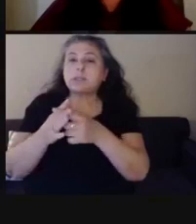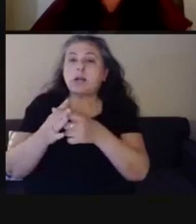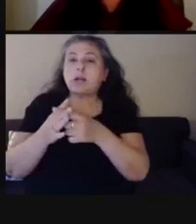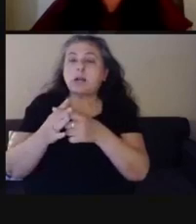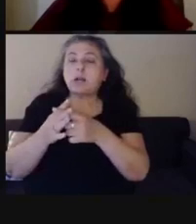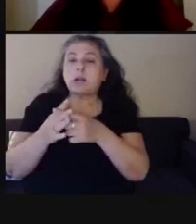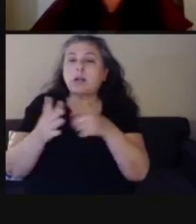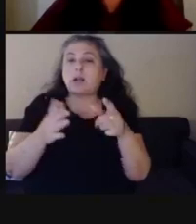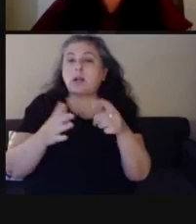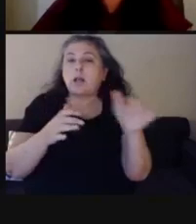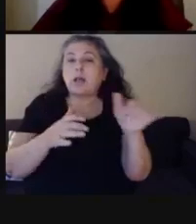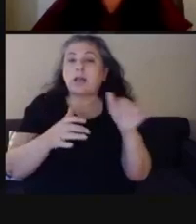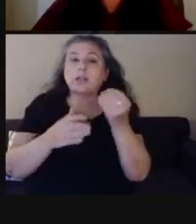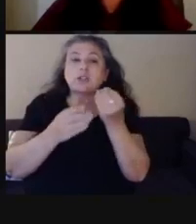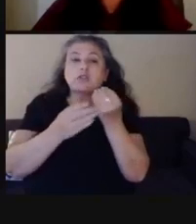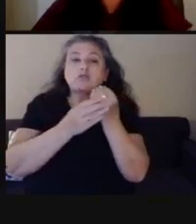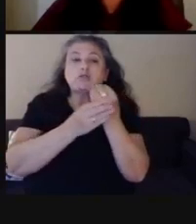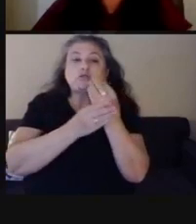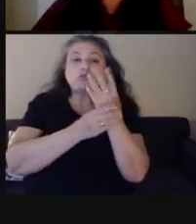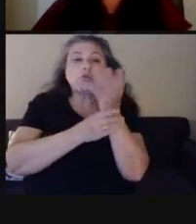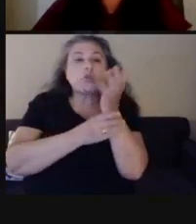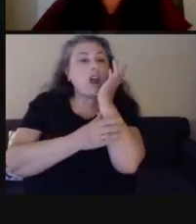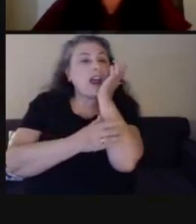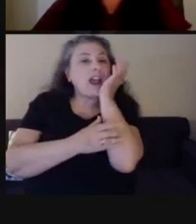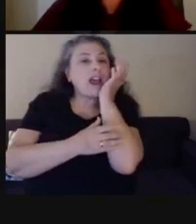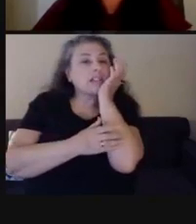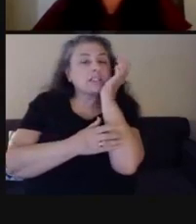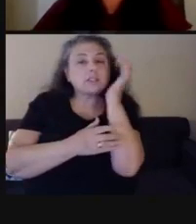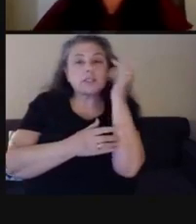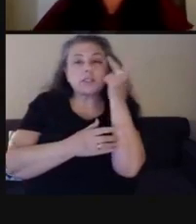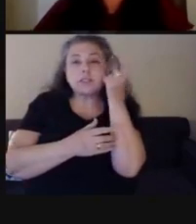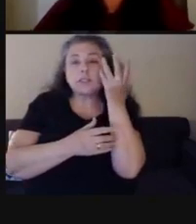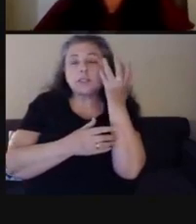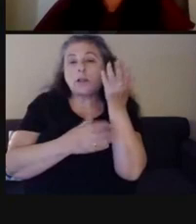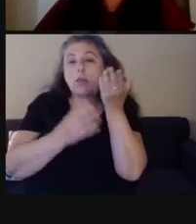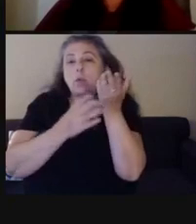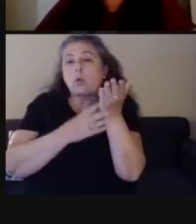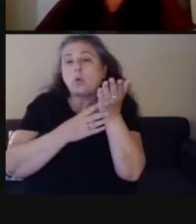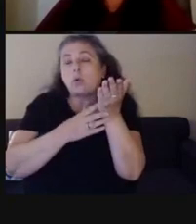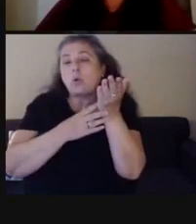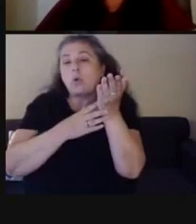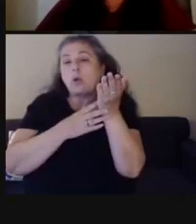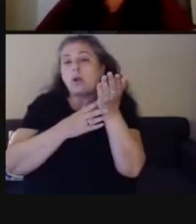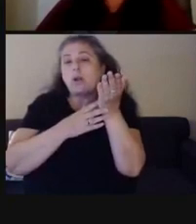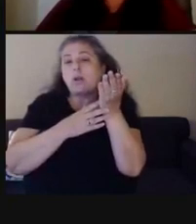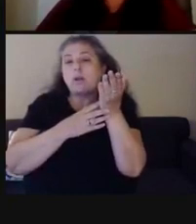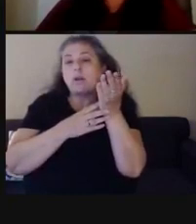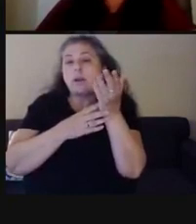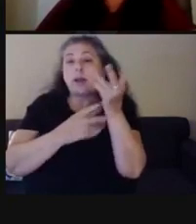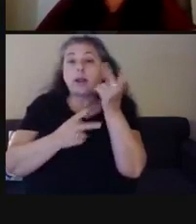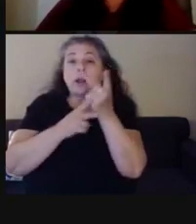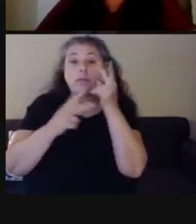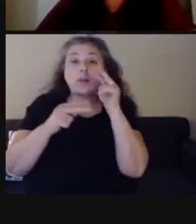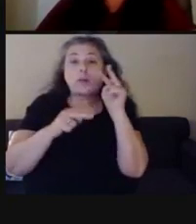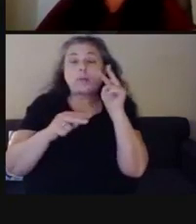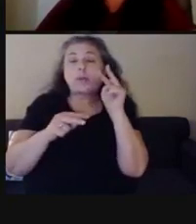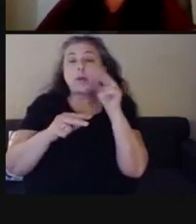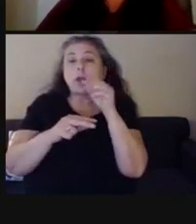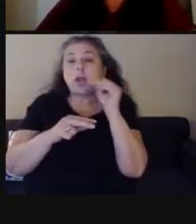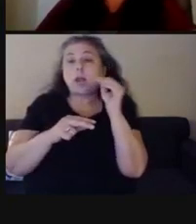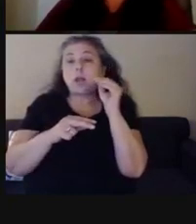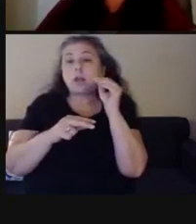as a grass. Corn started out as a grass, as you can see here, and through careful observation